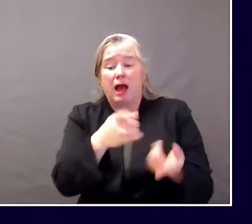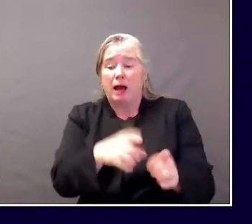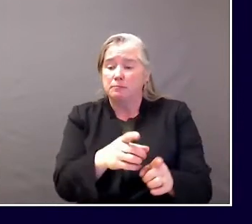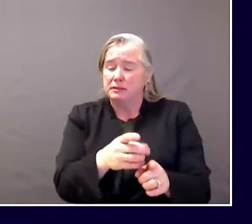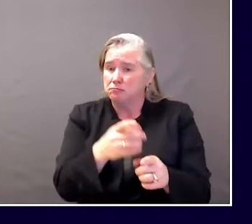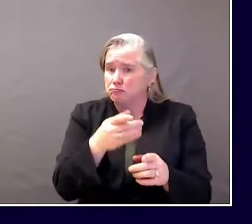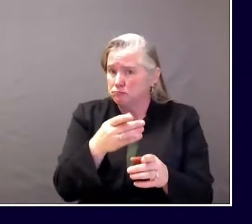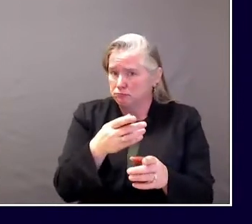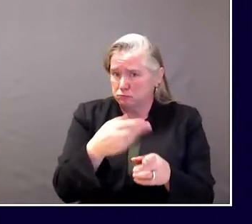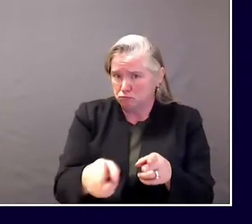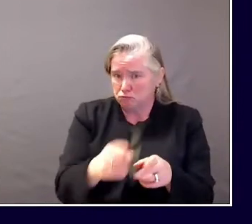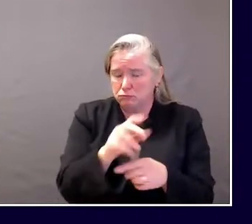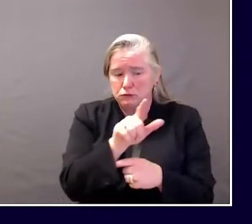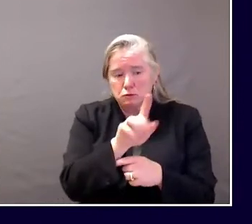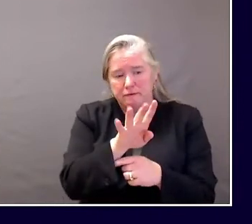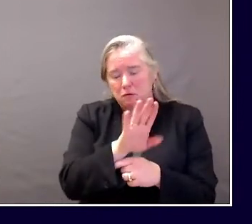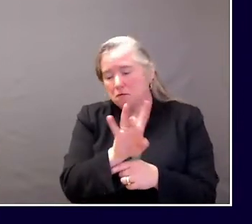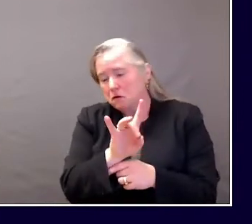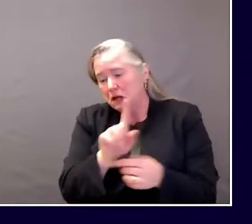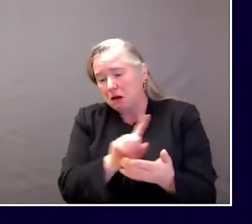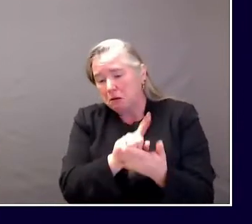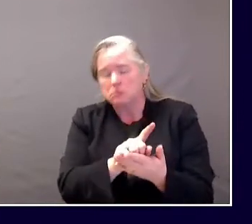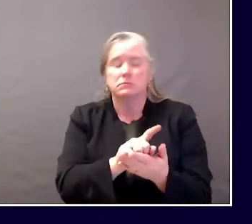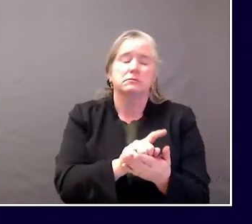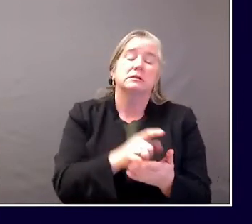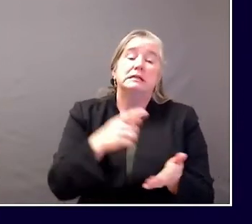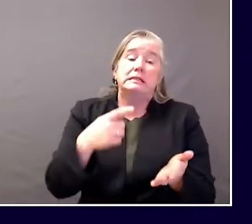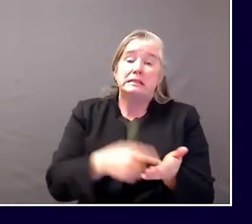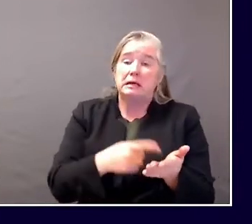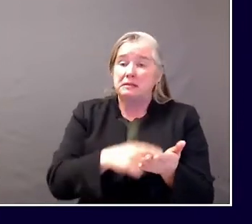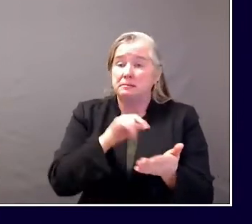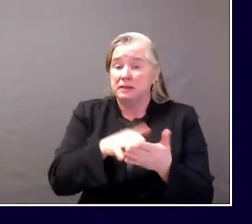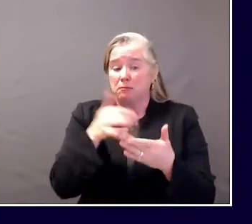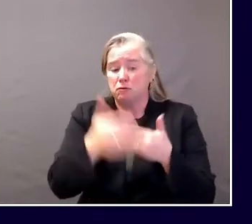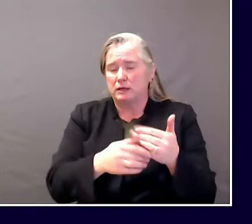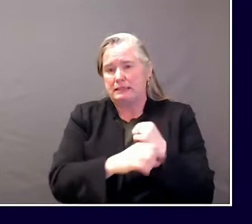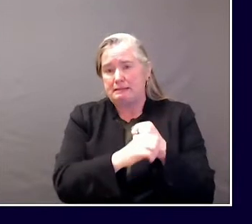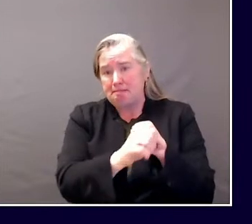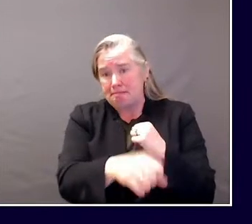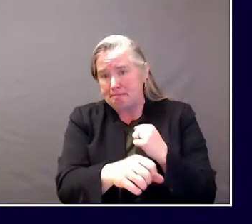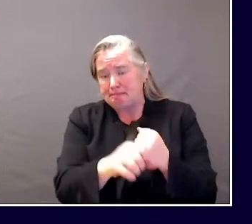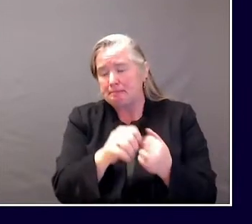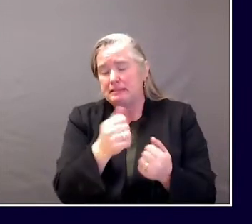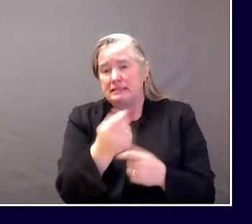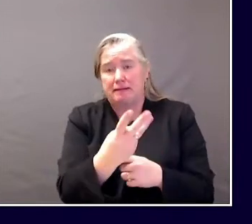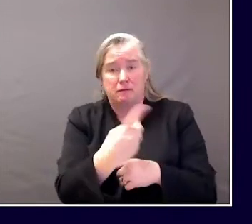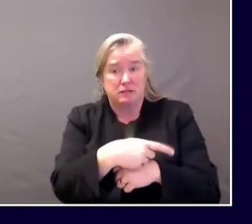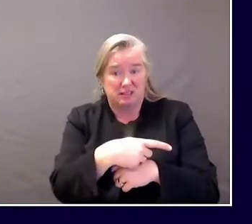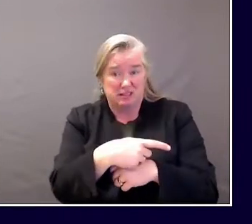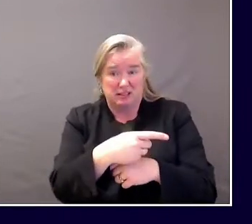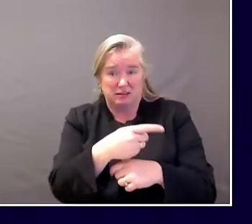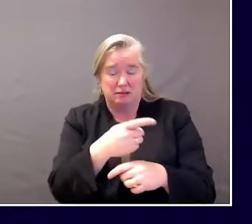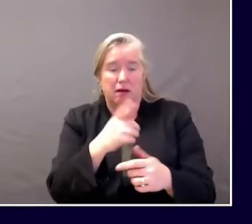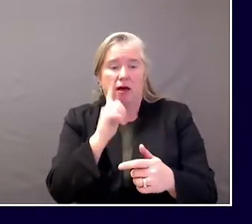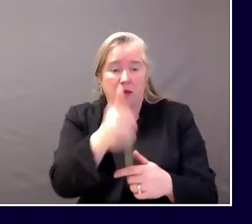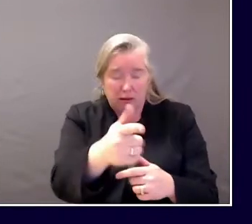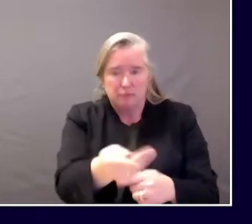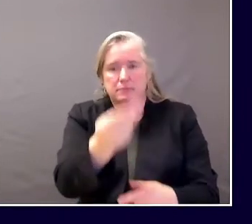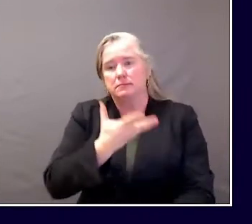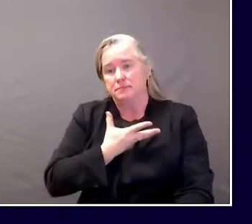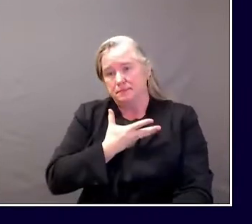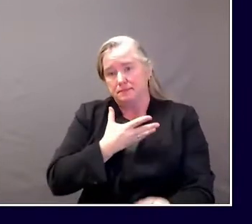about in recent days, as some questions have come up, sometimes that process can take many, many days before they're reported to